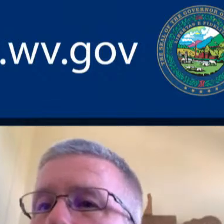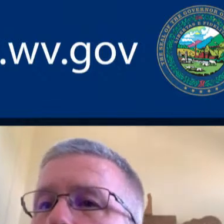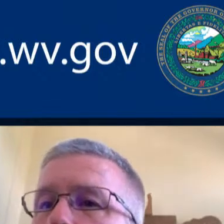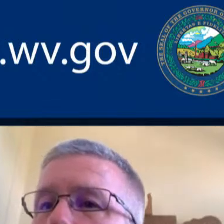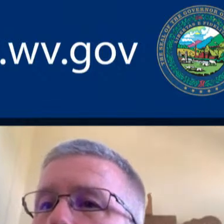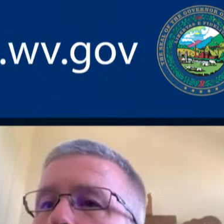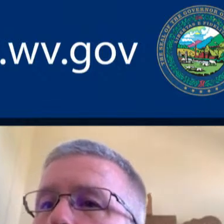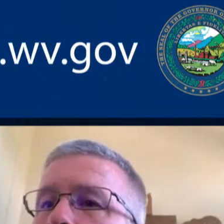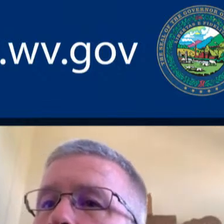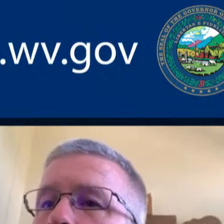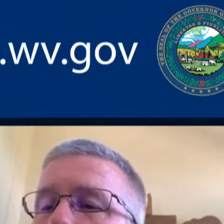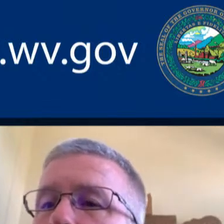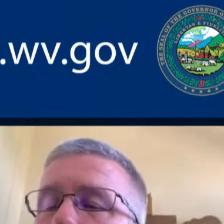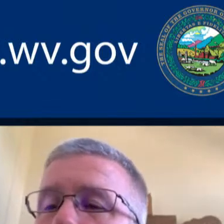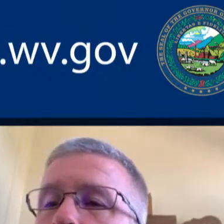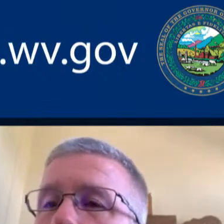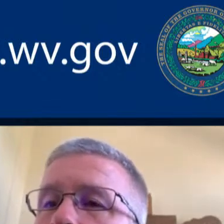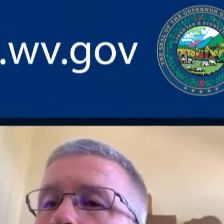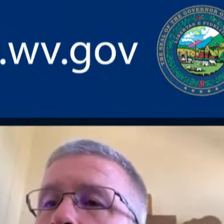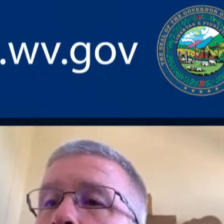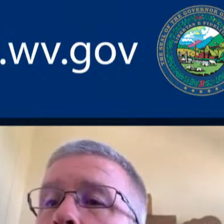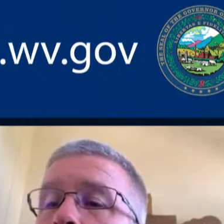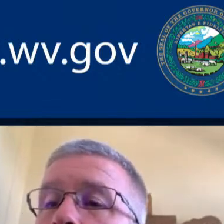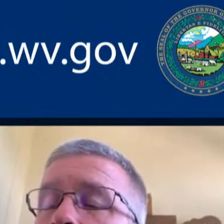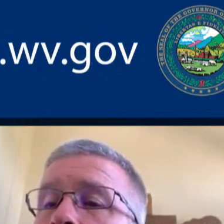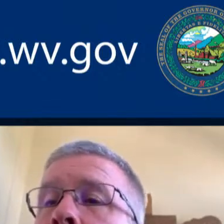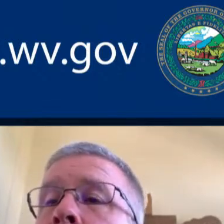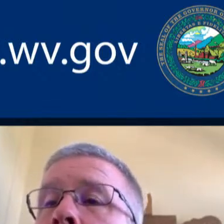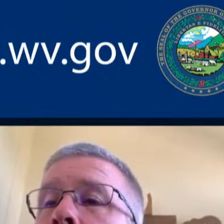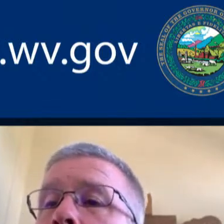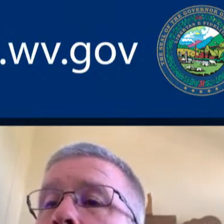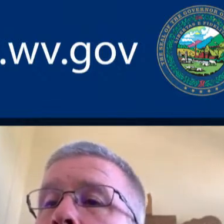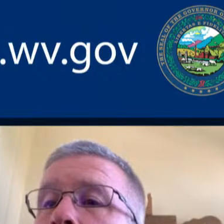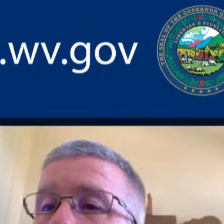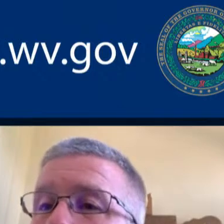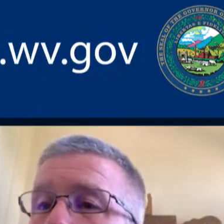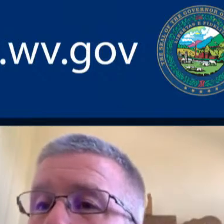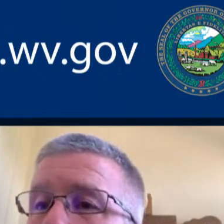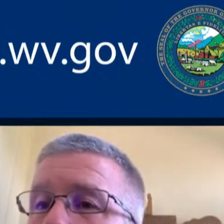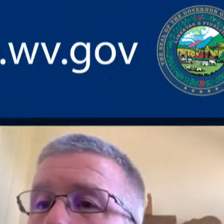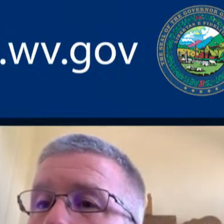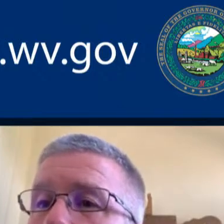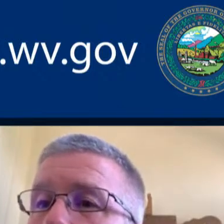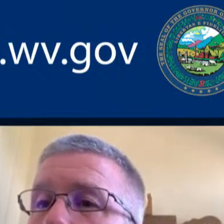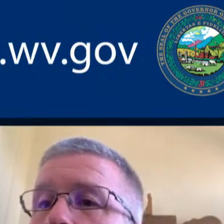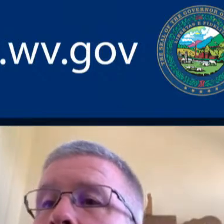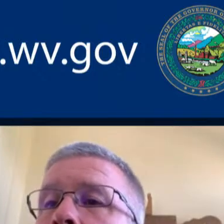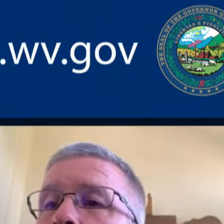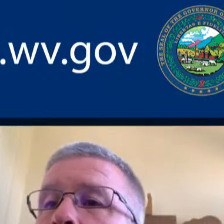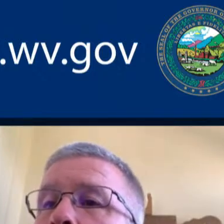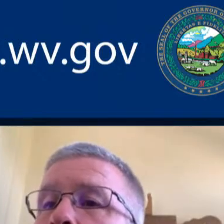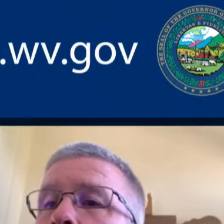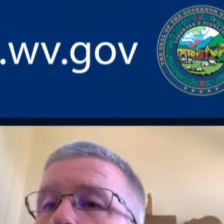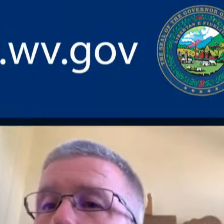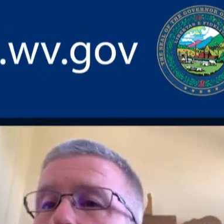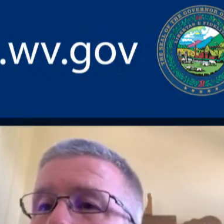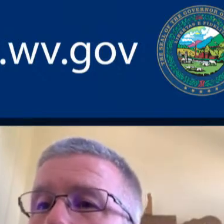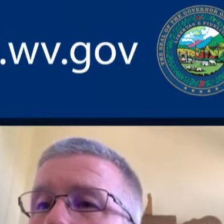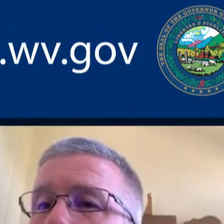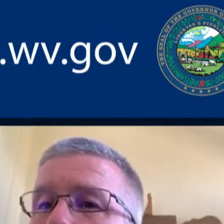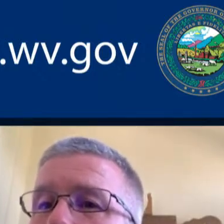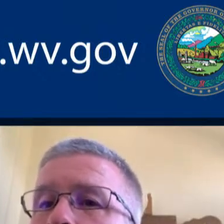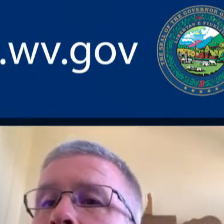that the frequency and the ratio of the ICU cases to